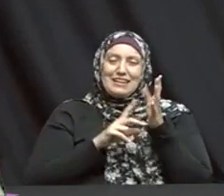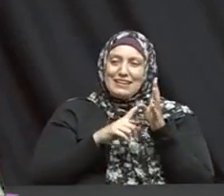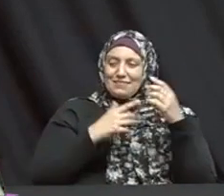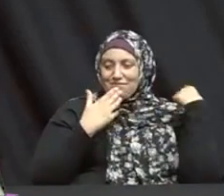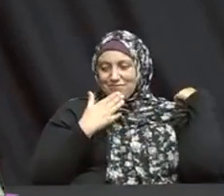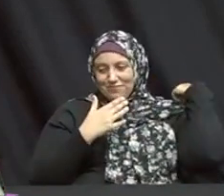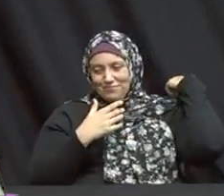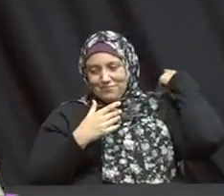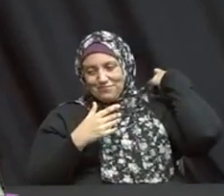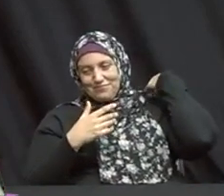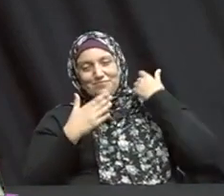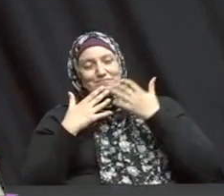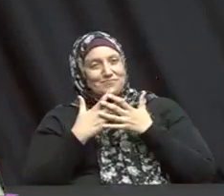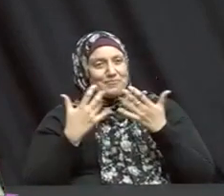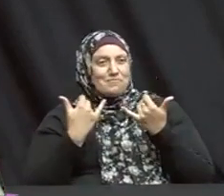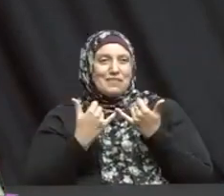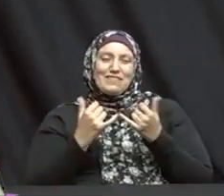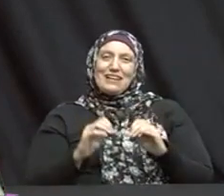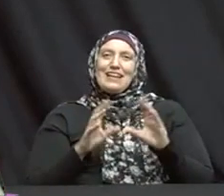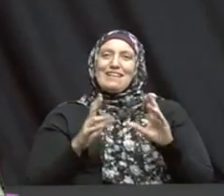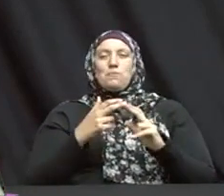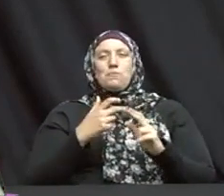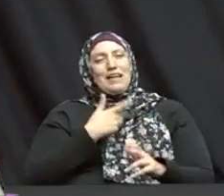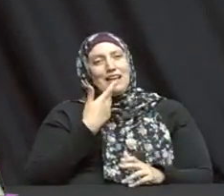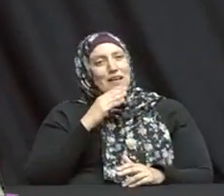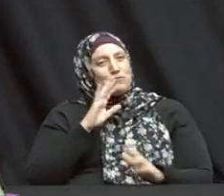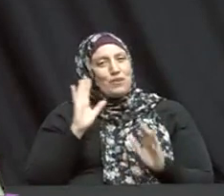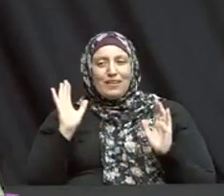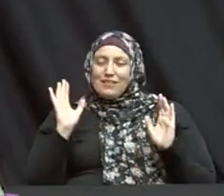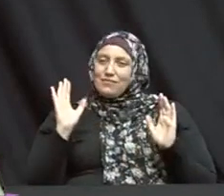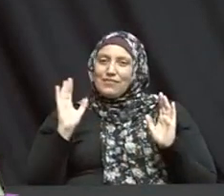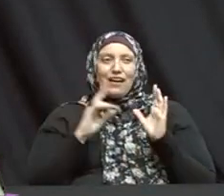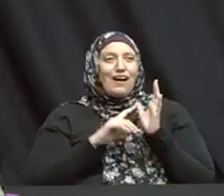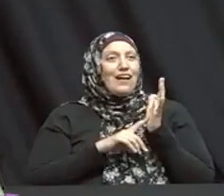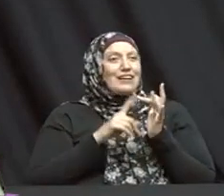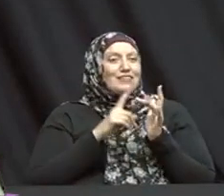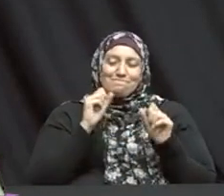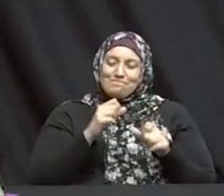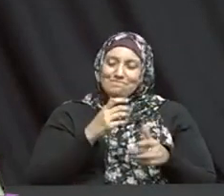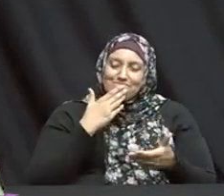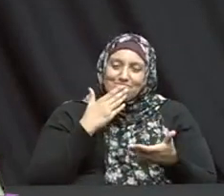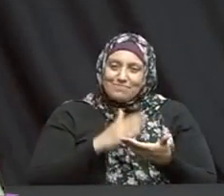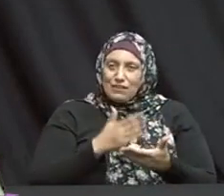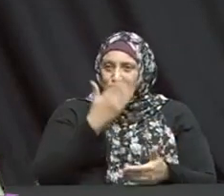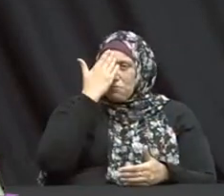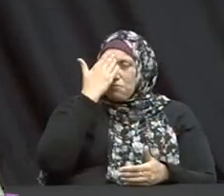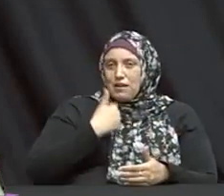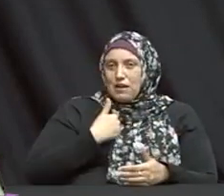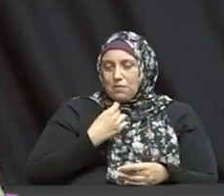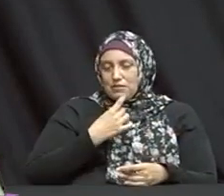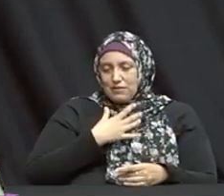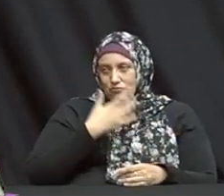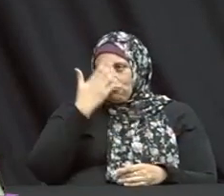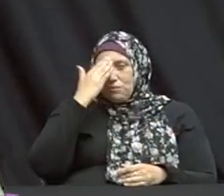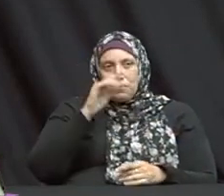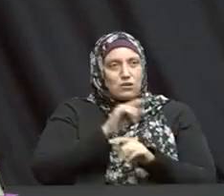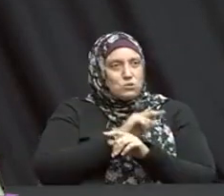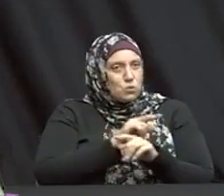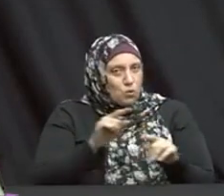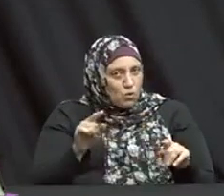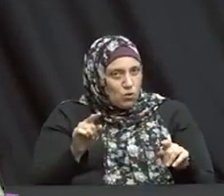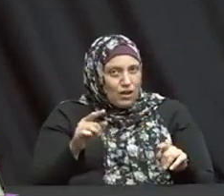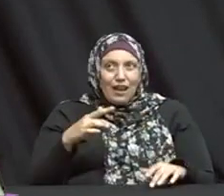Made even very clear for me. Alhamdulillah. Definitely. And if I can remind all ourselves and all of our viewers, whether live